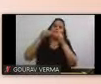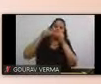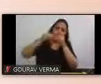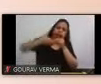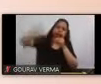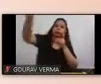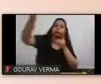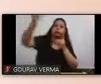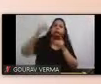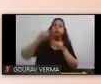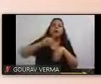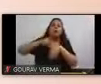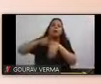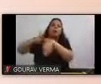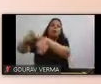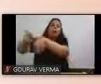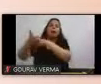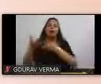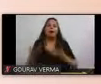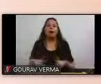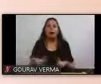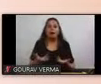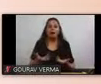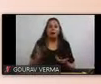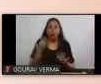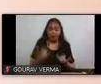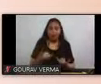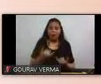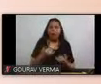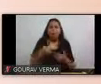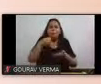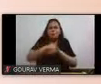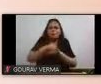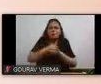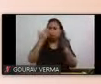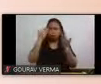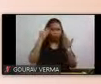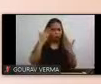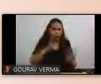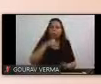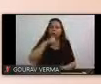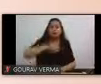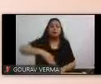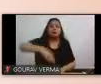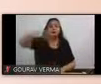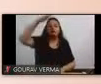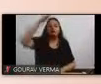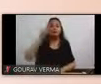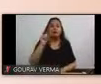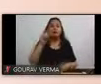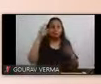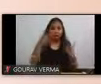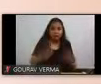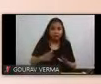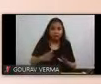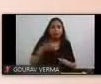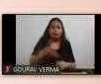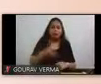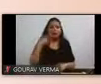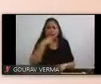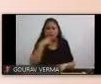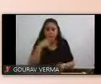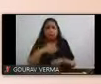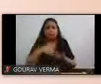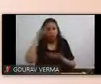needs to learn, when will he learn that? Because we have started, he's still learning brushing and